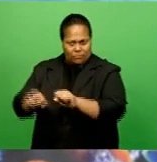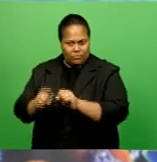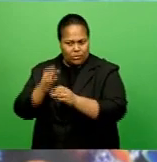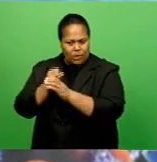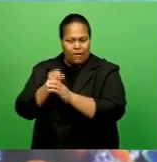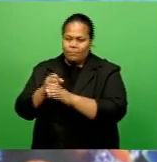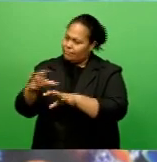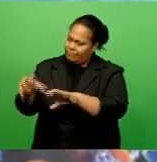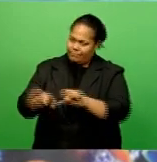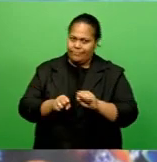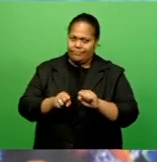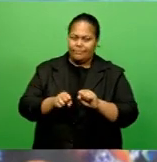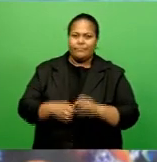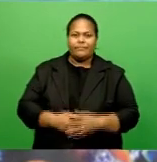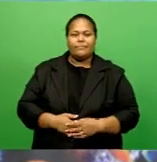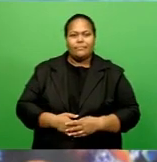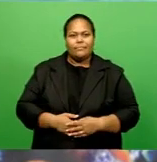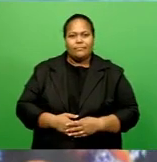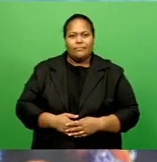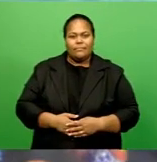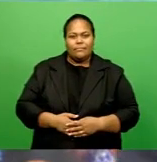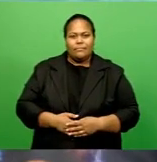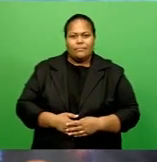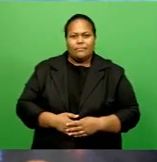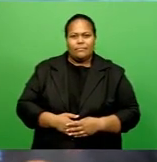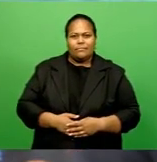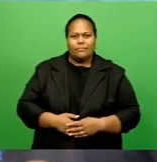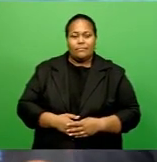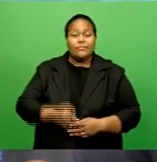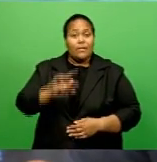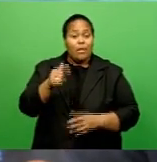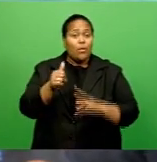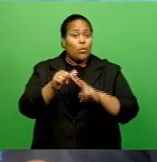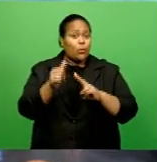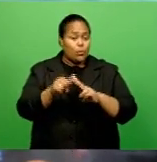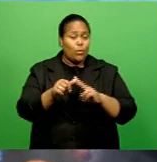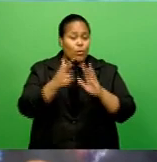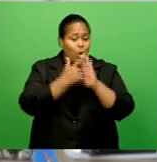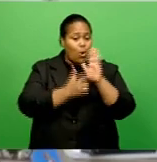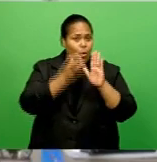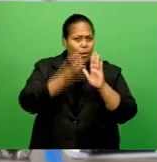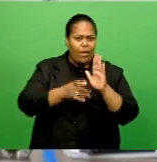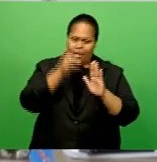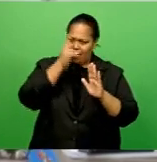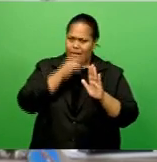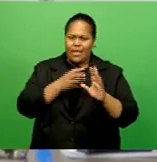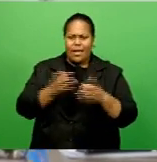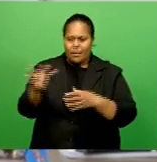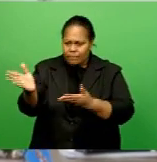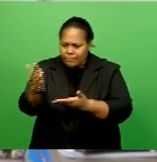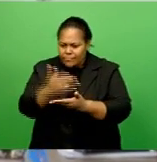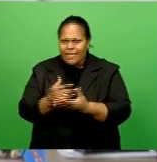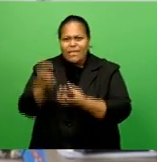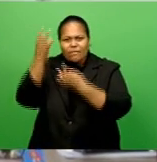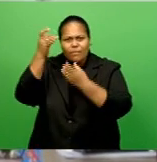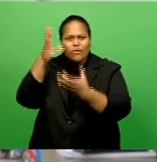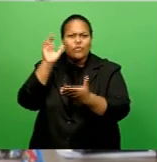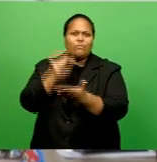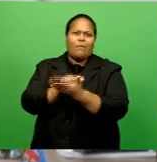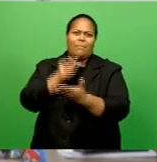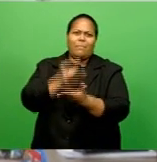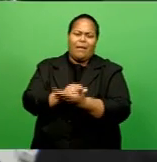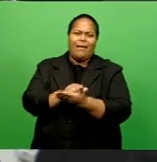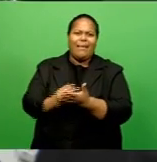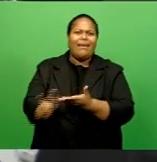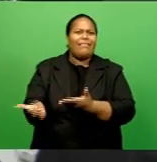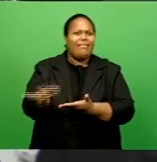manner. But more so, be able to correct the right type of information, the right data, and